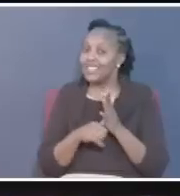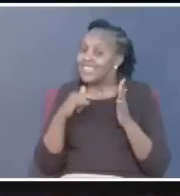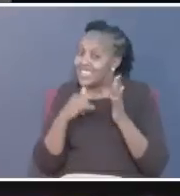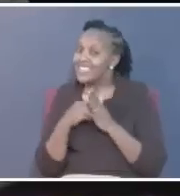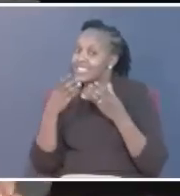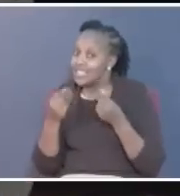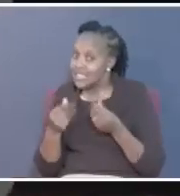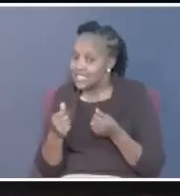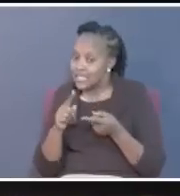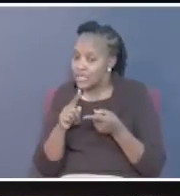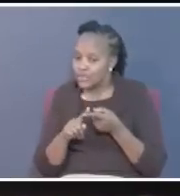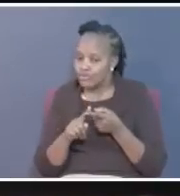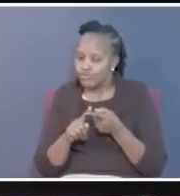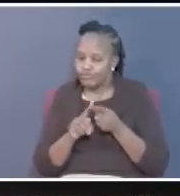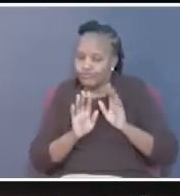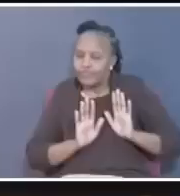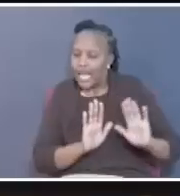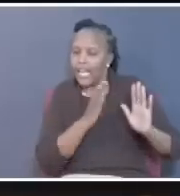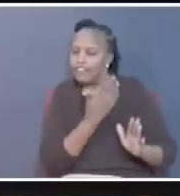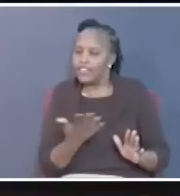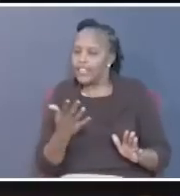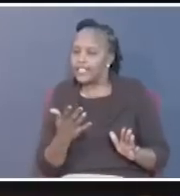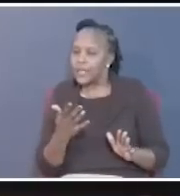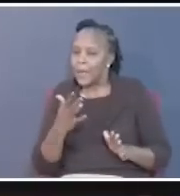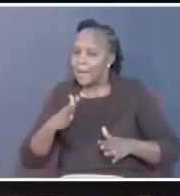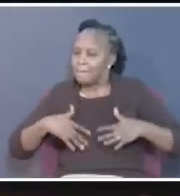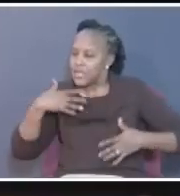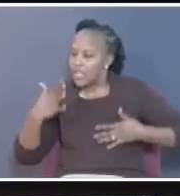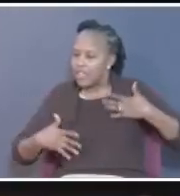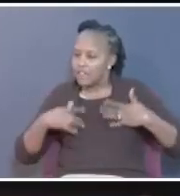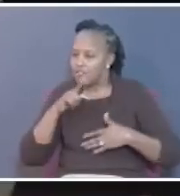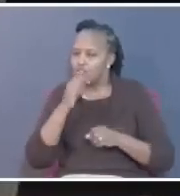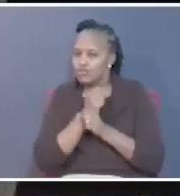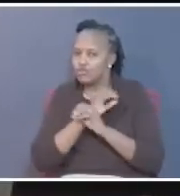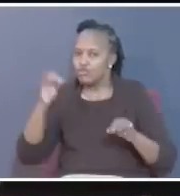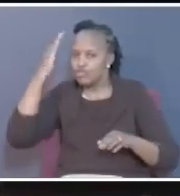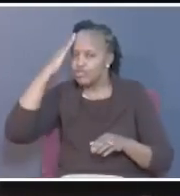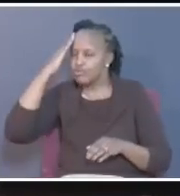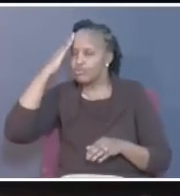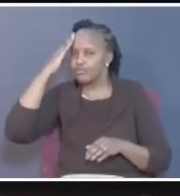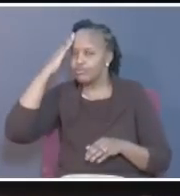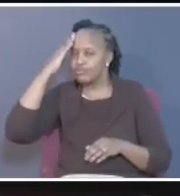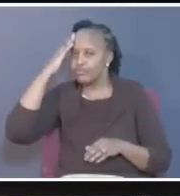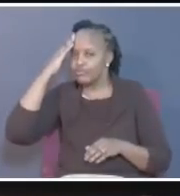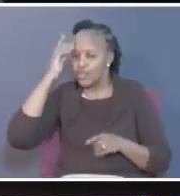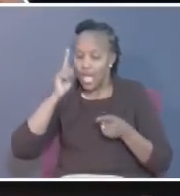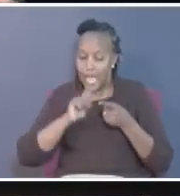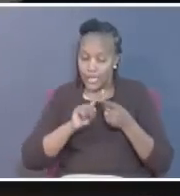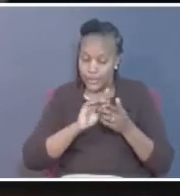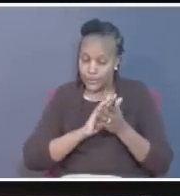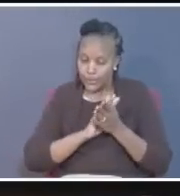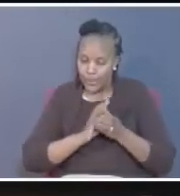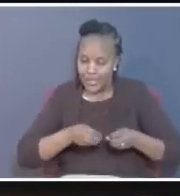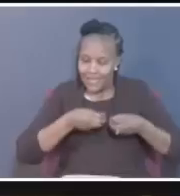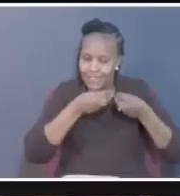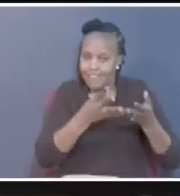keep things to oneself in the pretext that you don't know when this crisis is going to come to an end, and to pass the